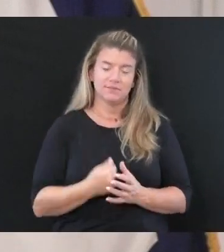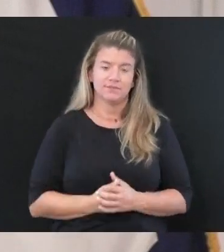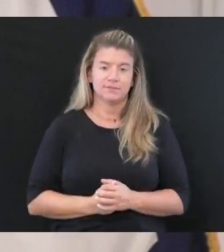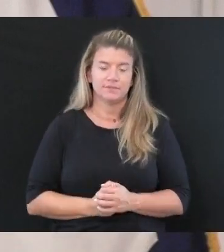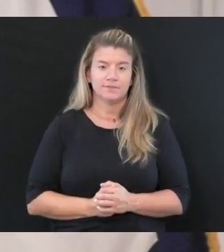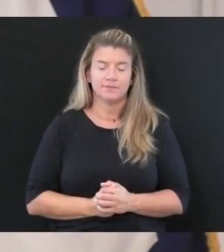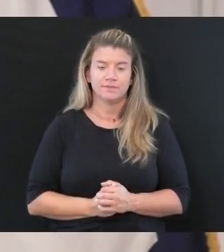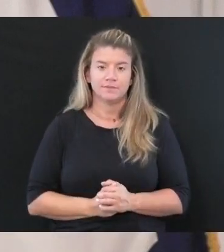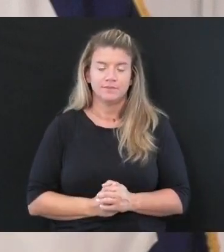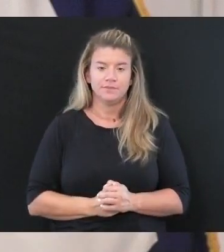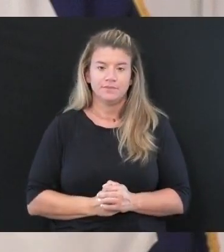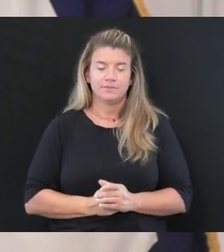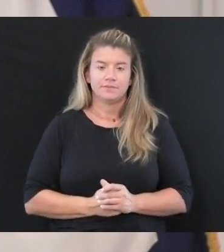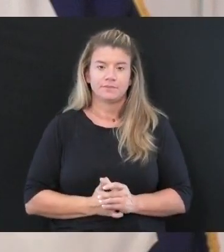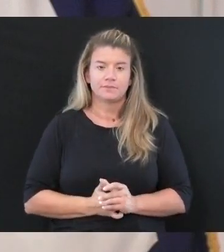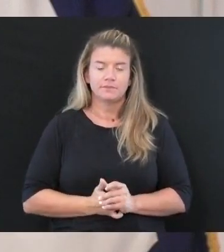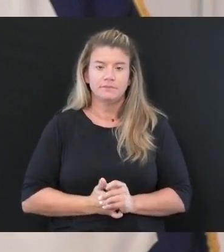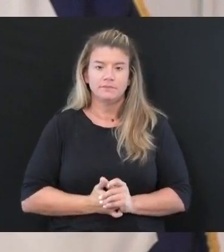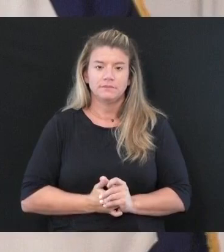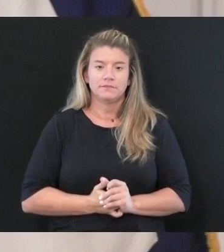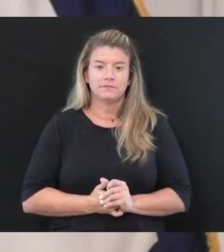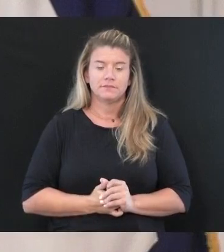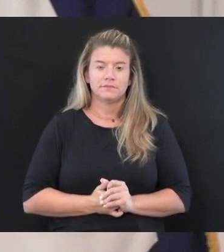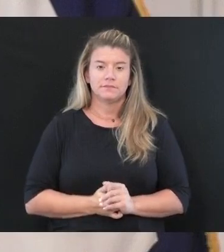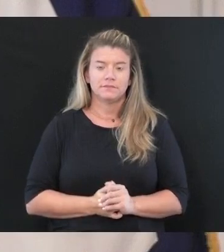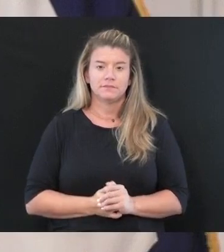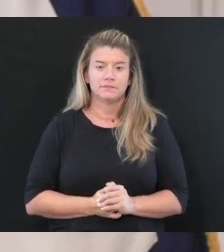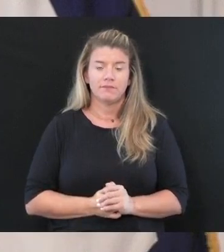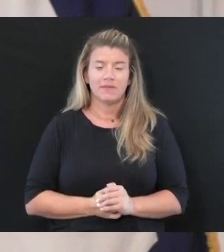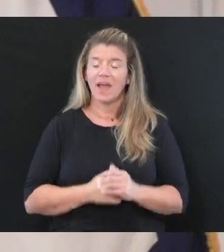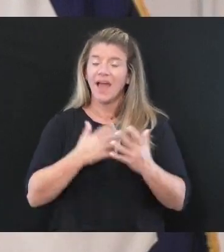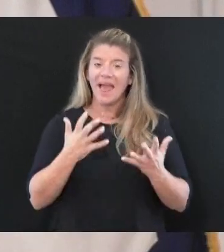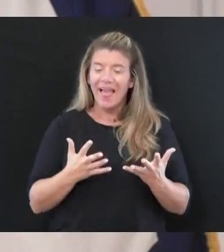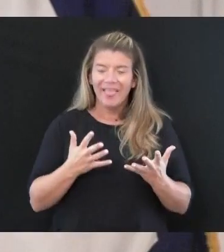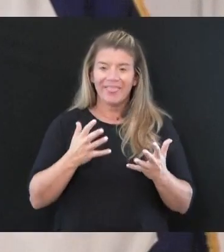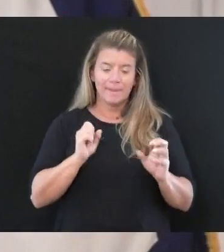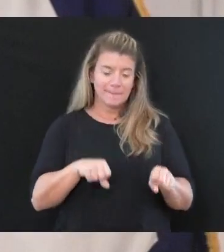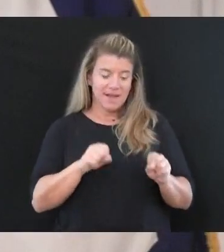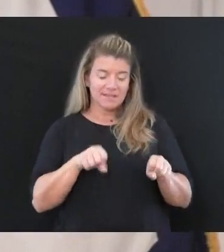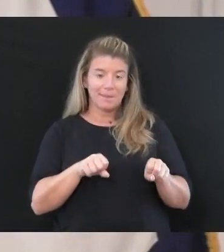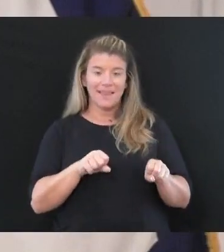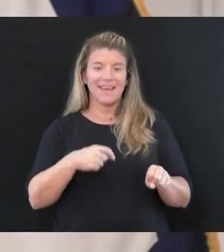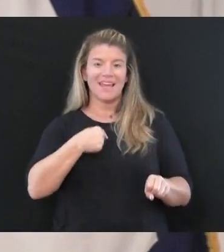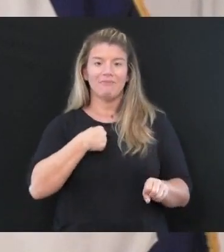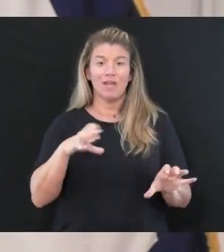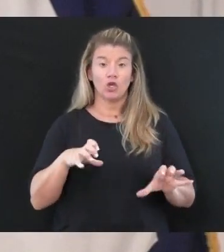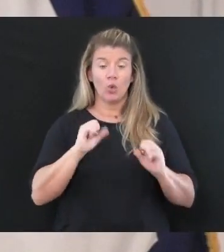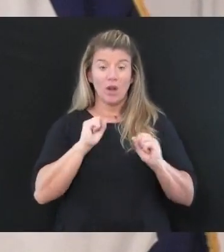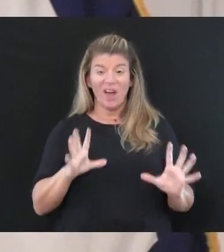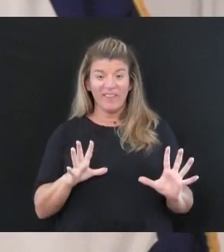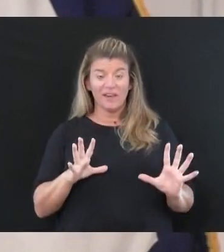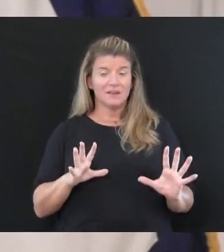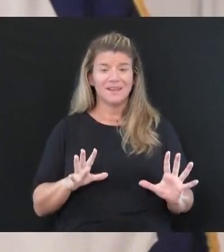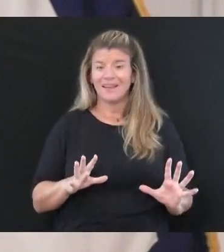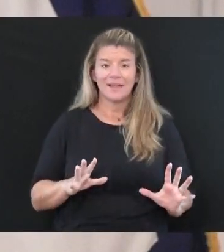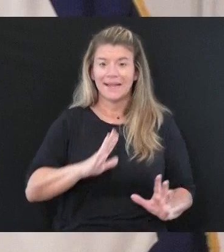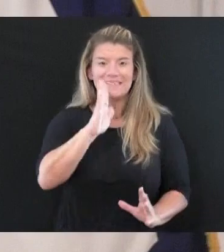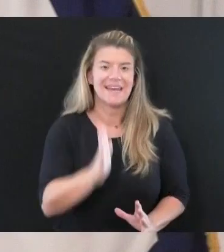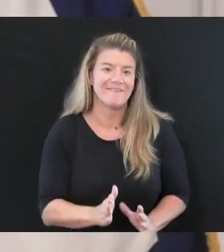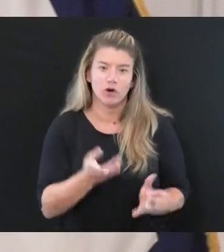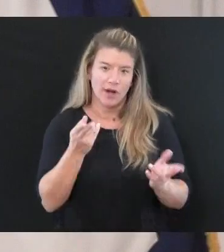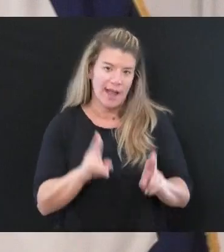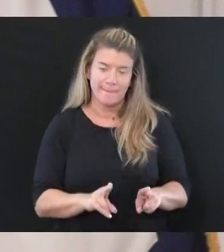standpoint of sitting on our hands and not doing, well, you're not going to catch me doing that. That's all there is to